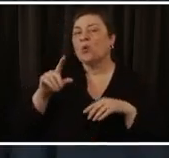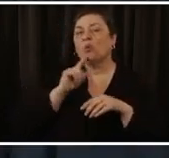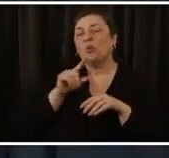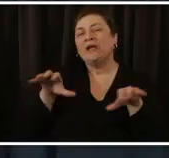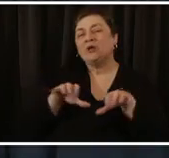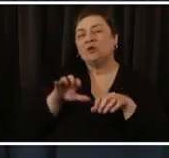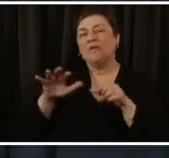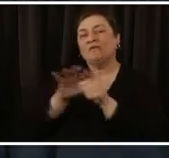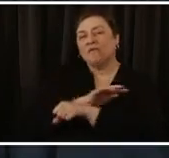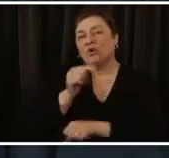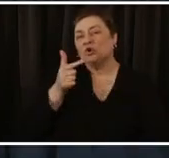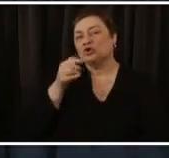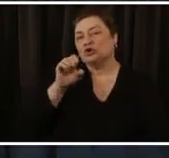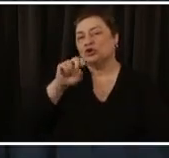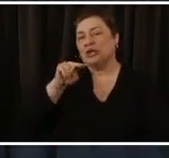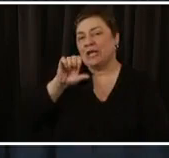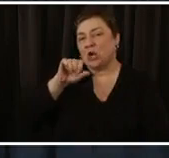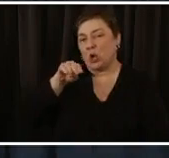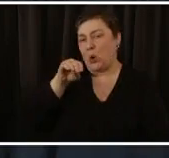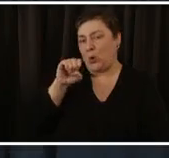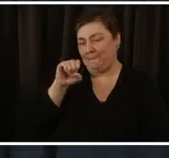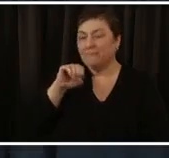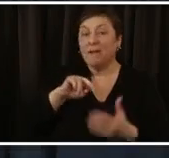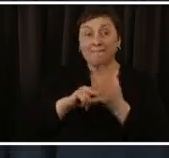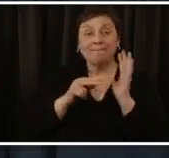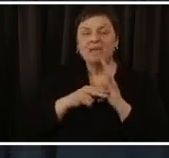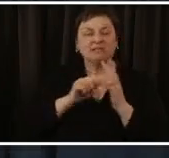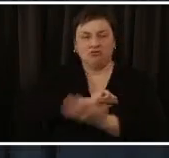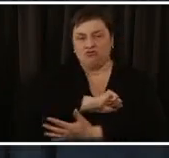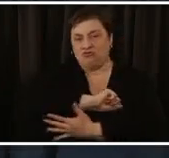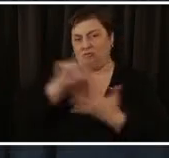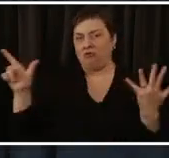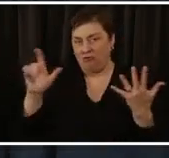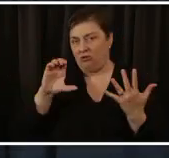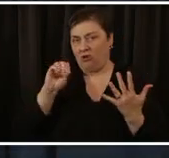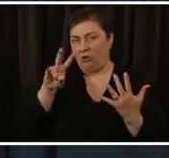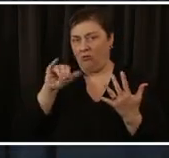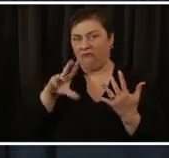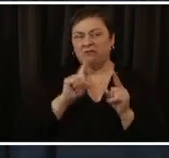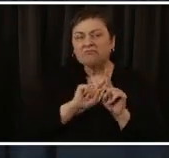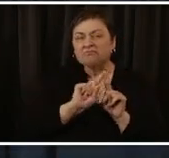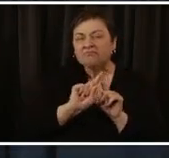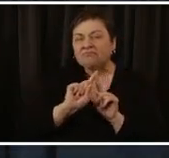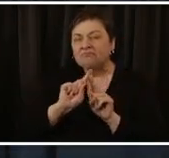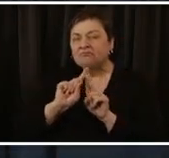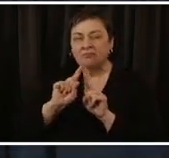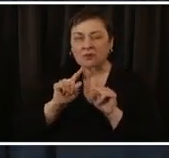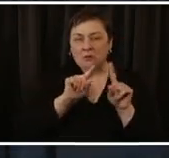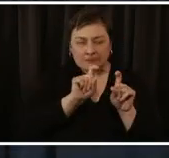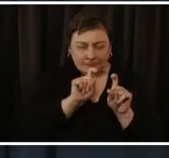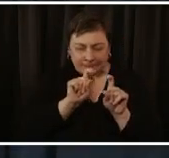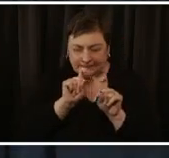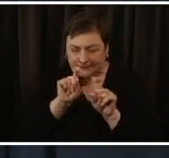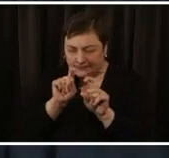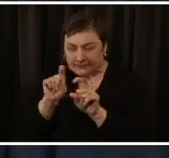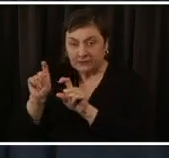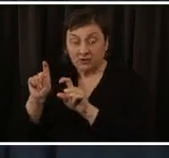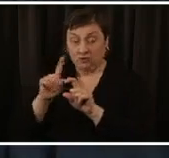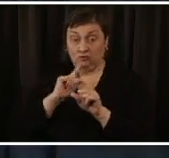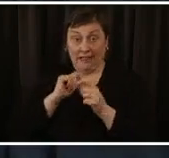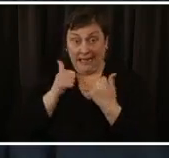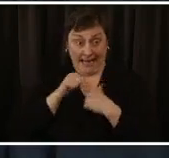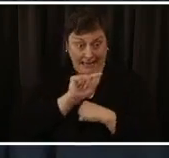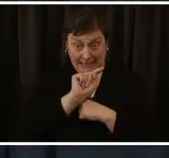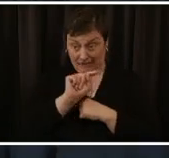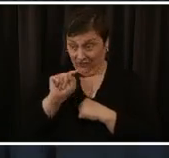the full genome of these viruses that we are identifying in the state. And so we are able to identify any of these